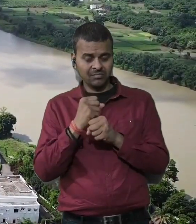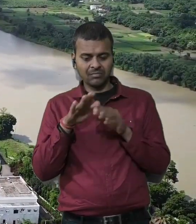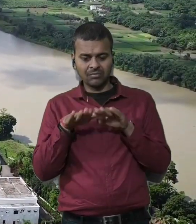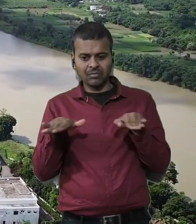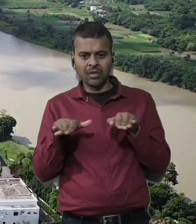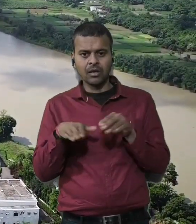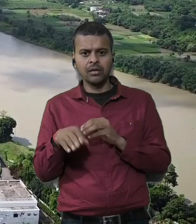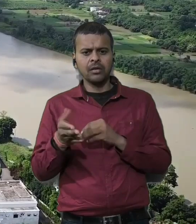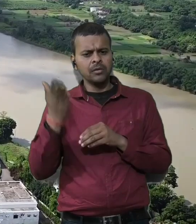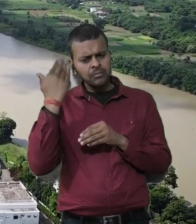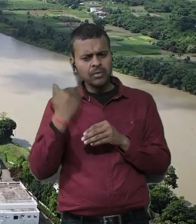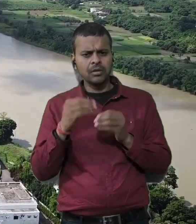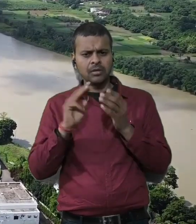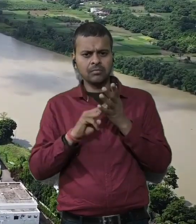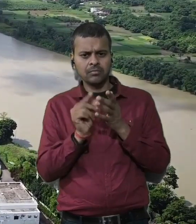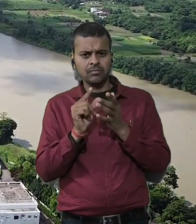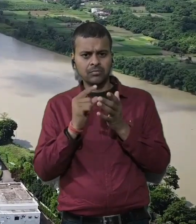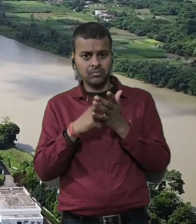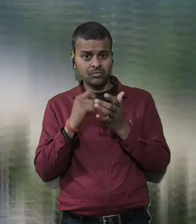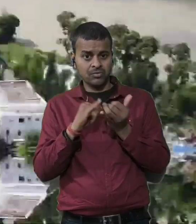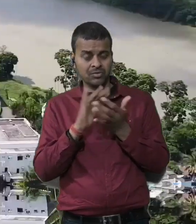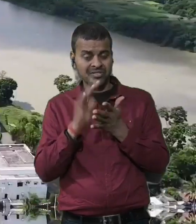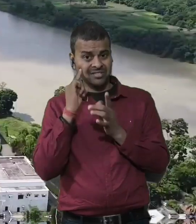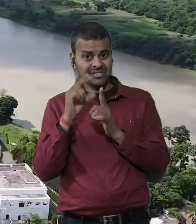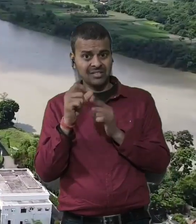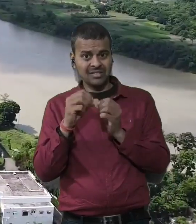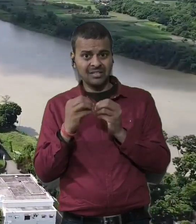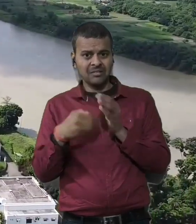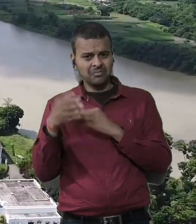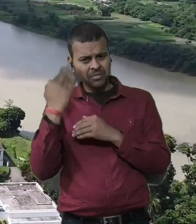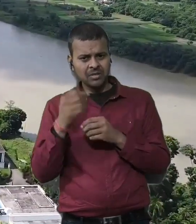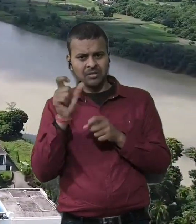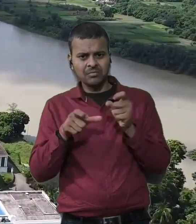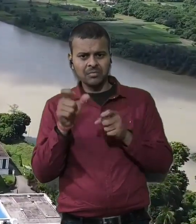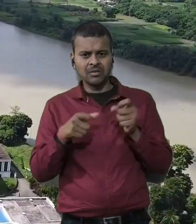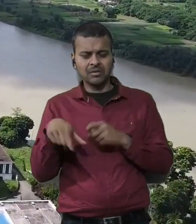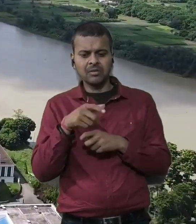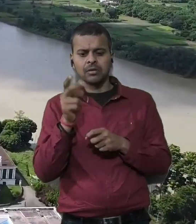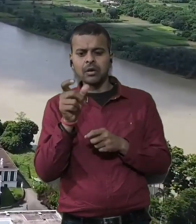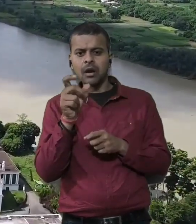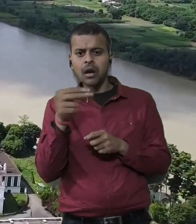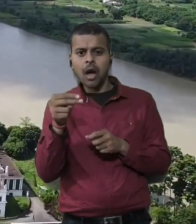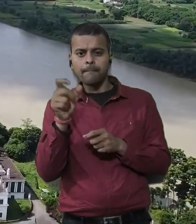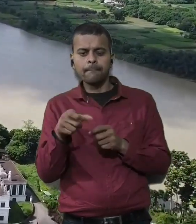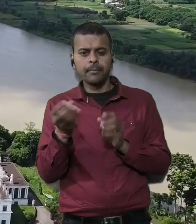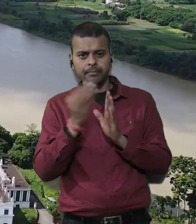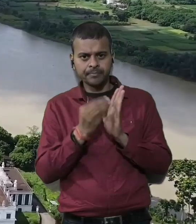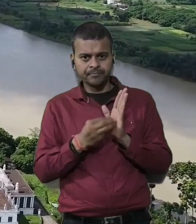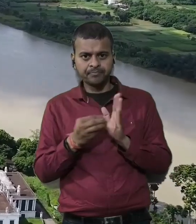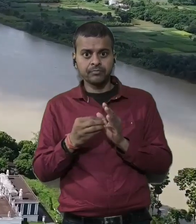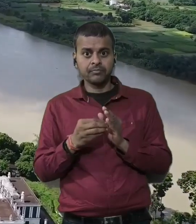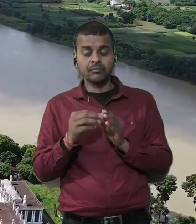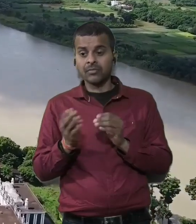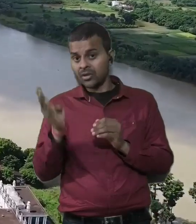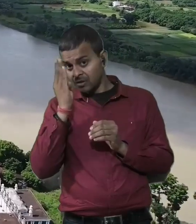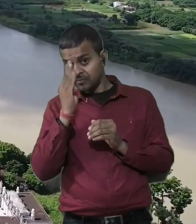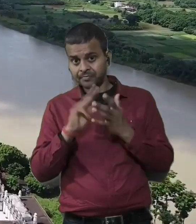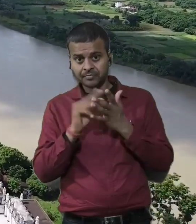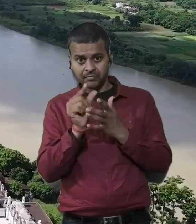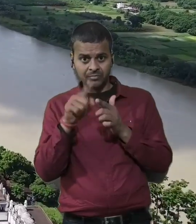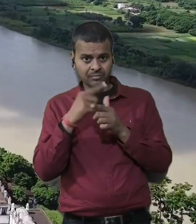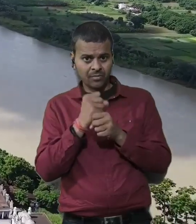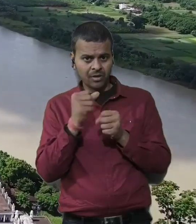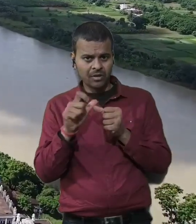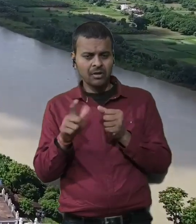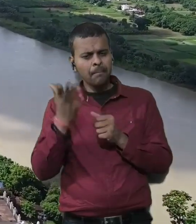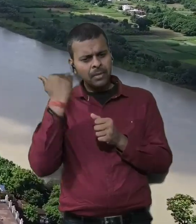West Bengal. Murshidabad named after the first independent Nawab Murshid Quli Khan. It was a